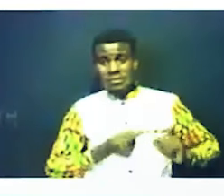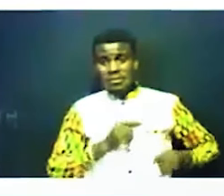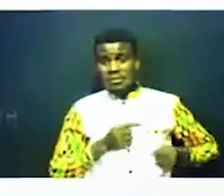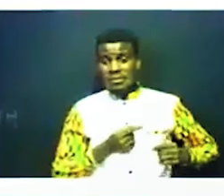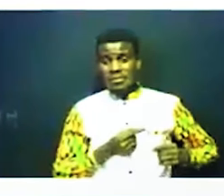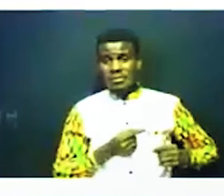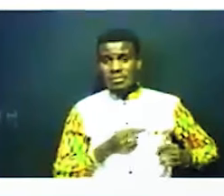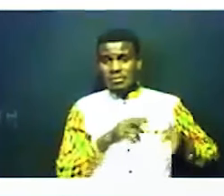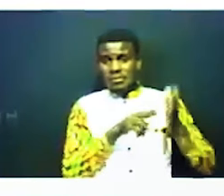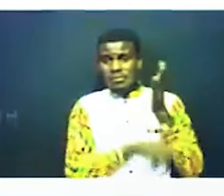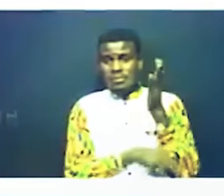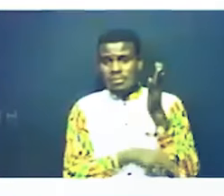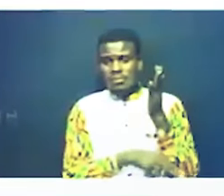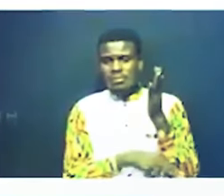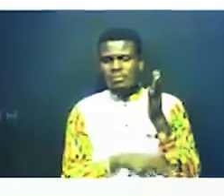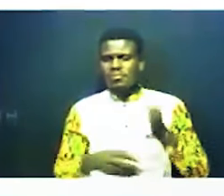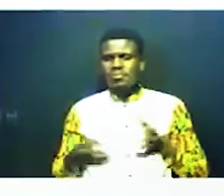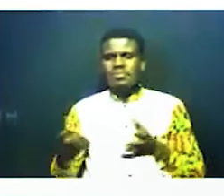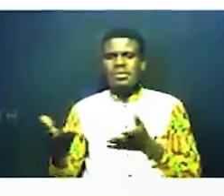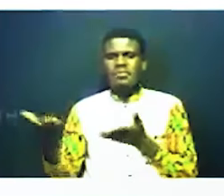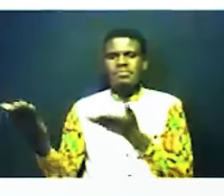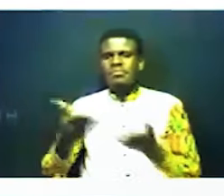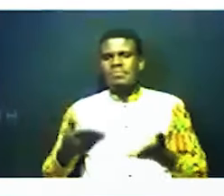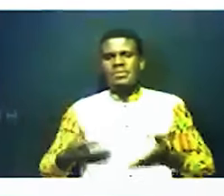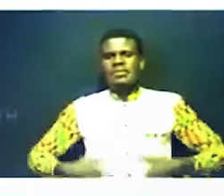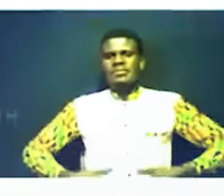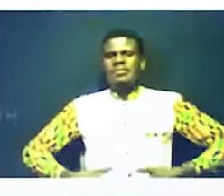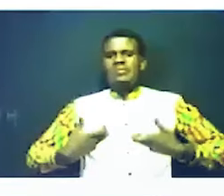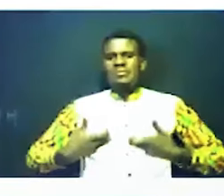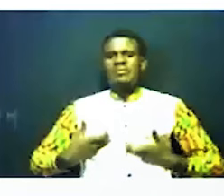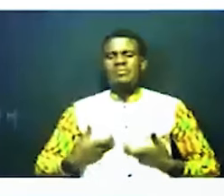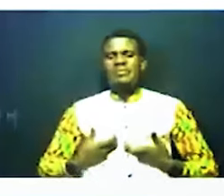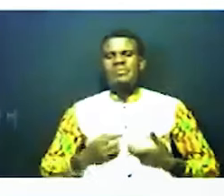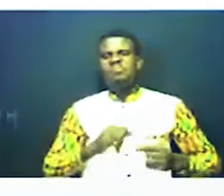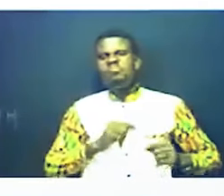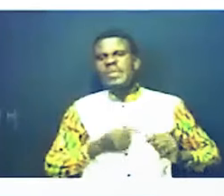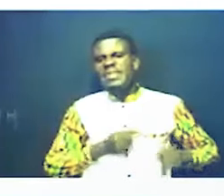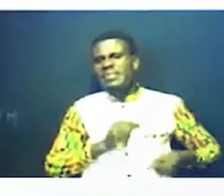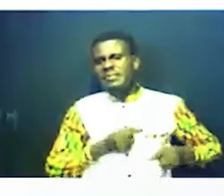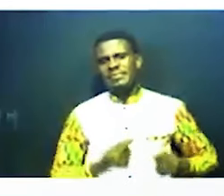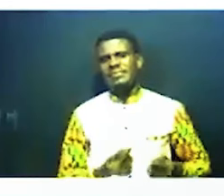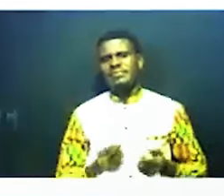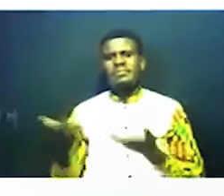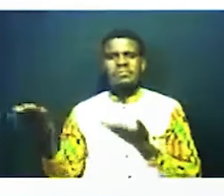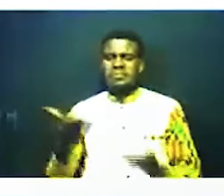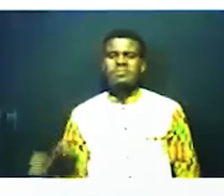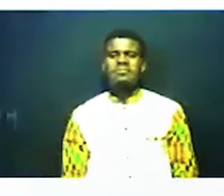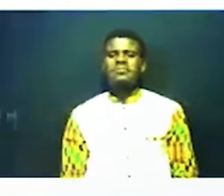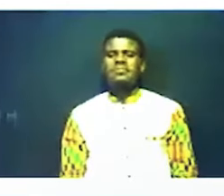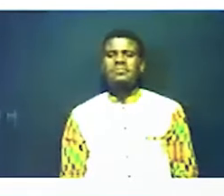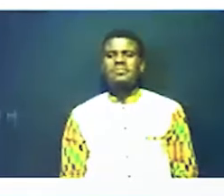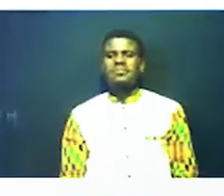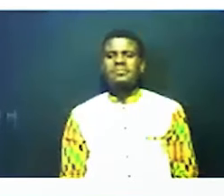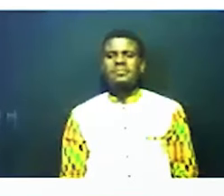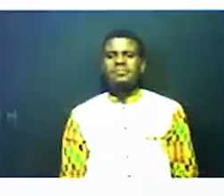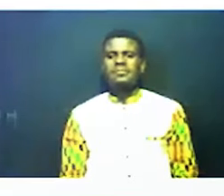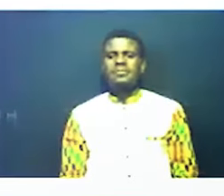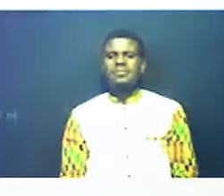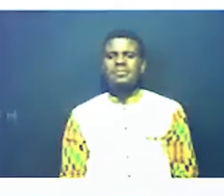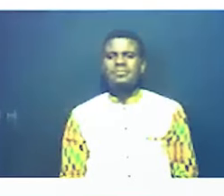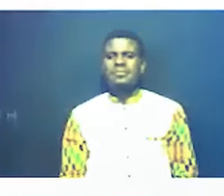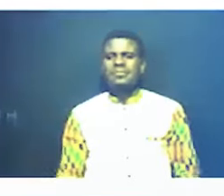ede nyonyo no. Any yao and ever. It inflicts with distress, pain, and yao